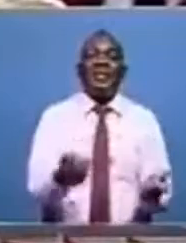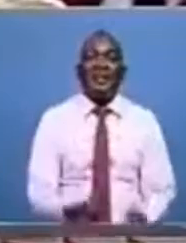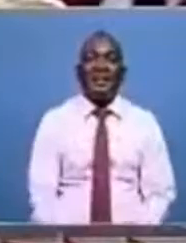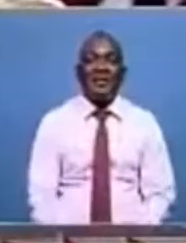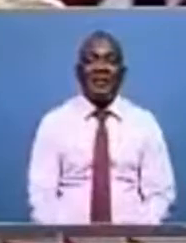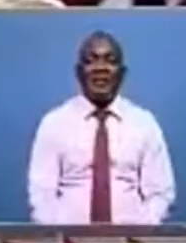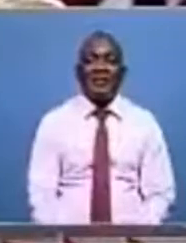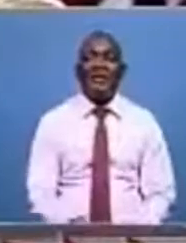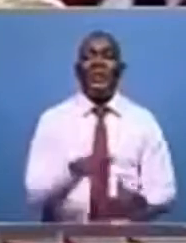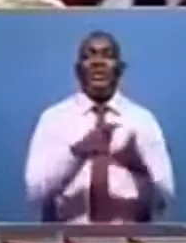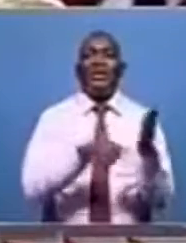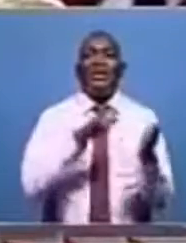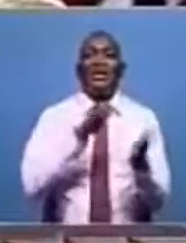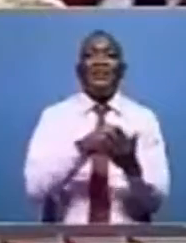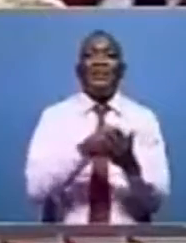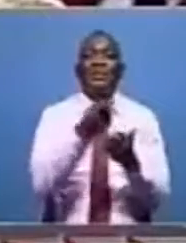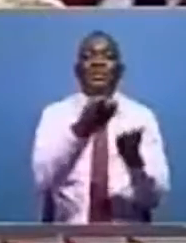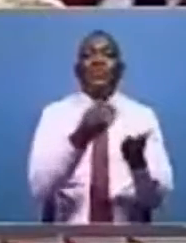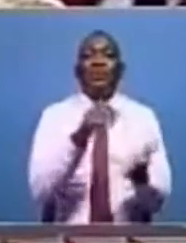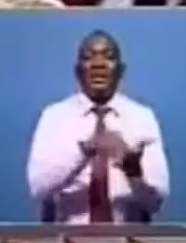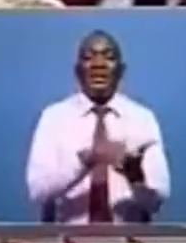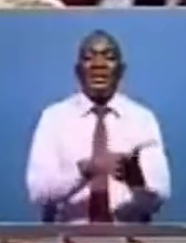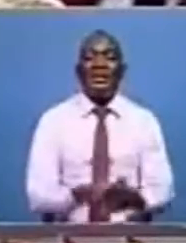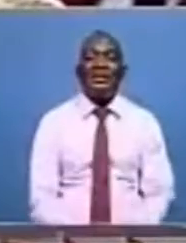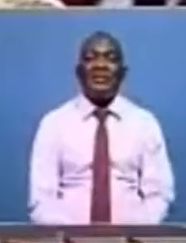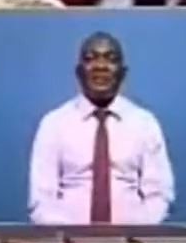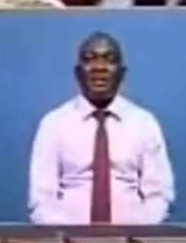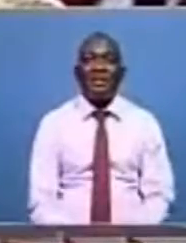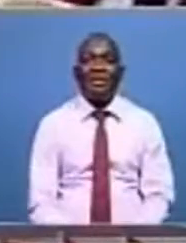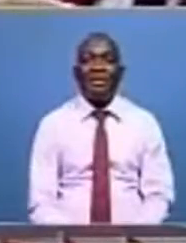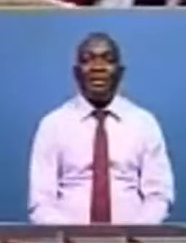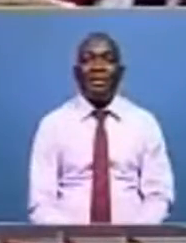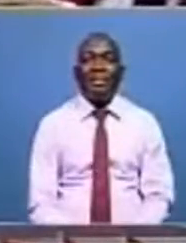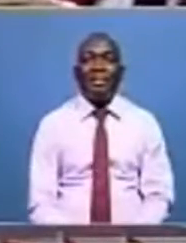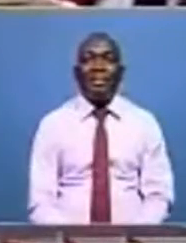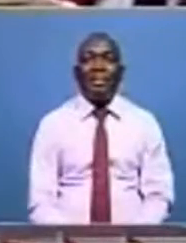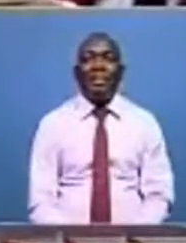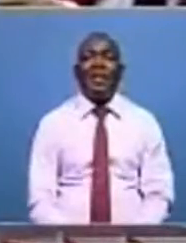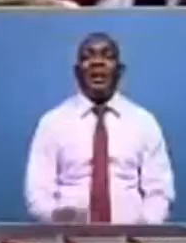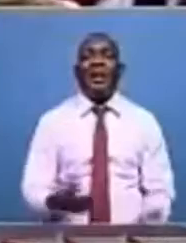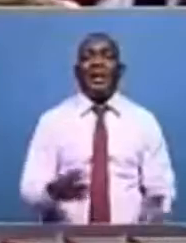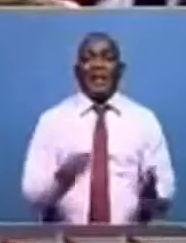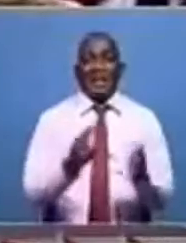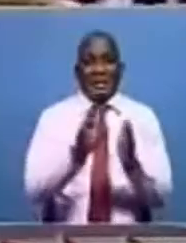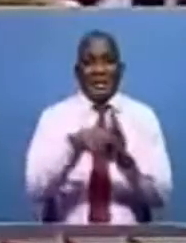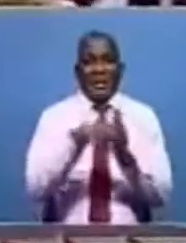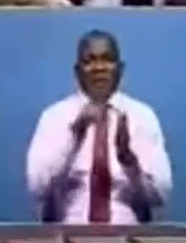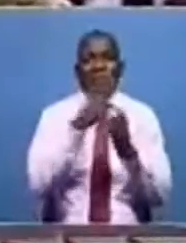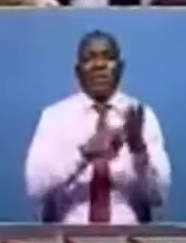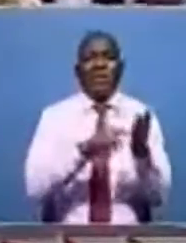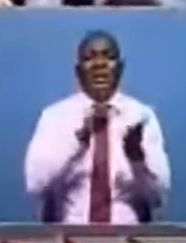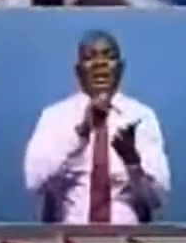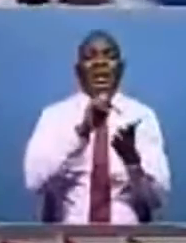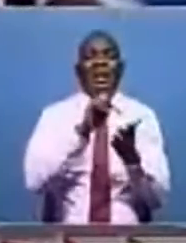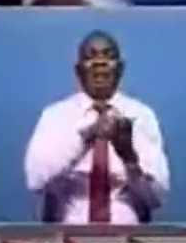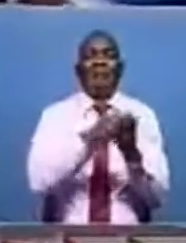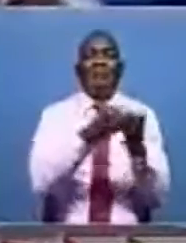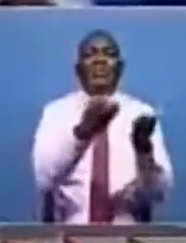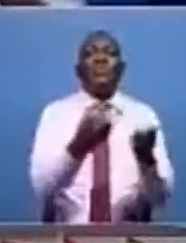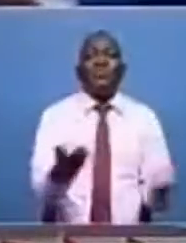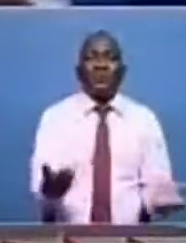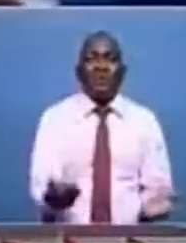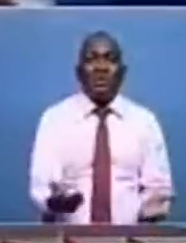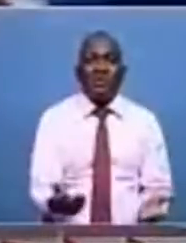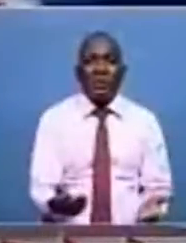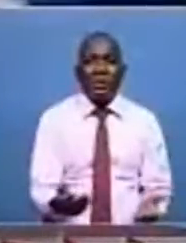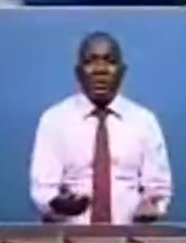No, on what evidence are your lordship? Order. Respectfully, then the question is, on what evidence are your lordships going to determine that matter